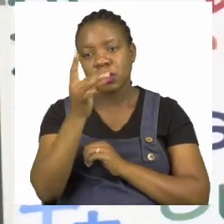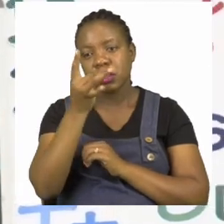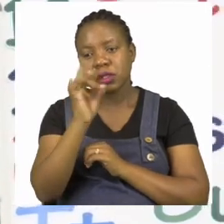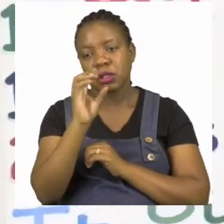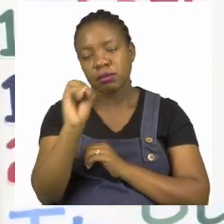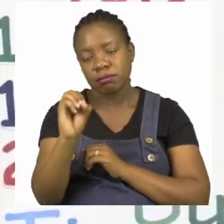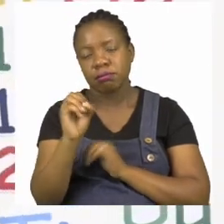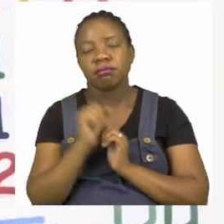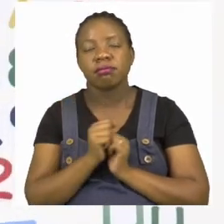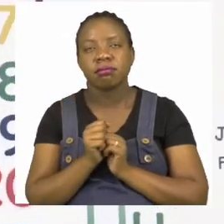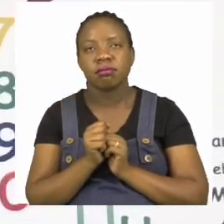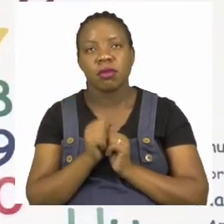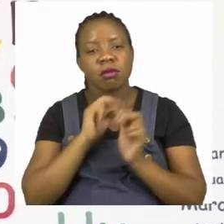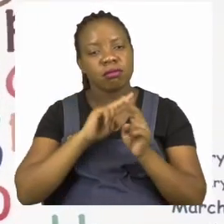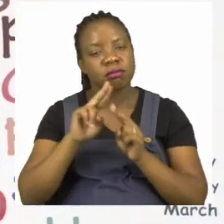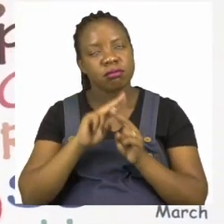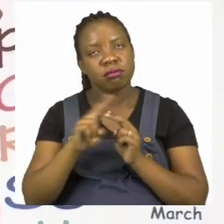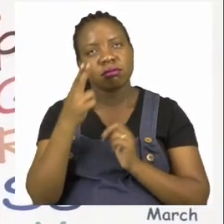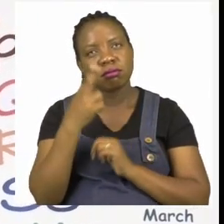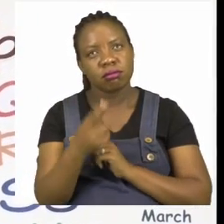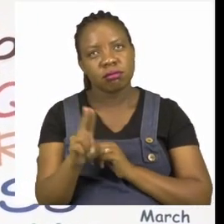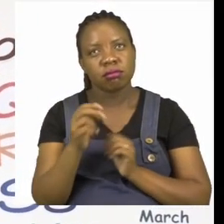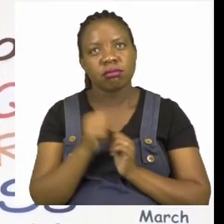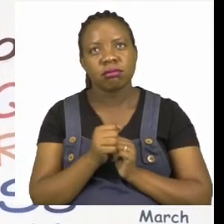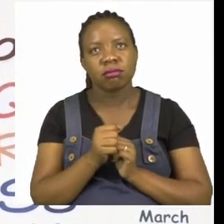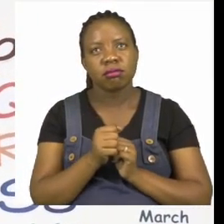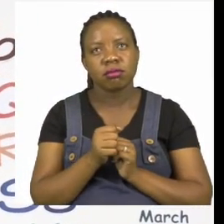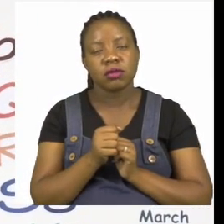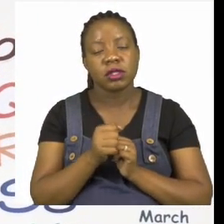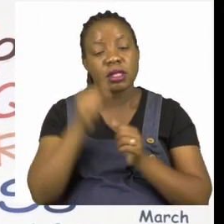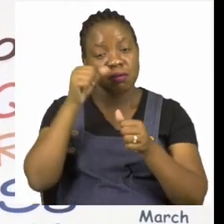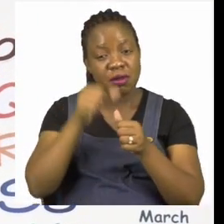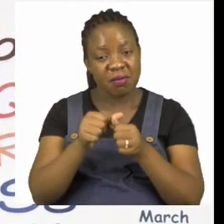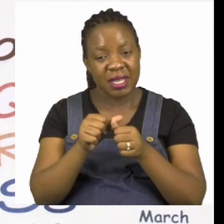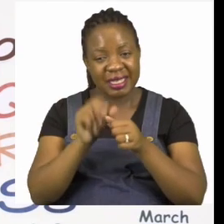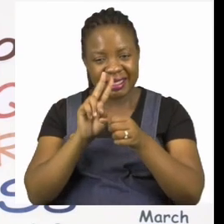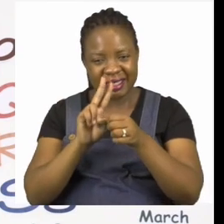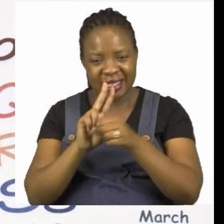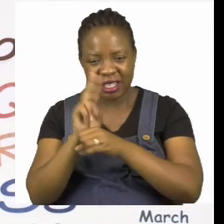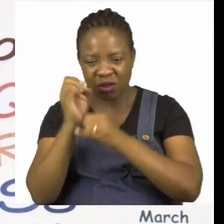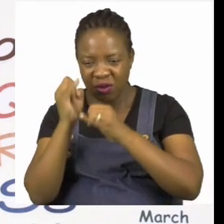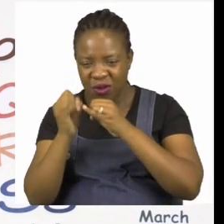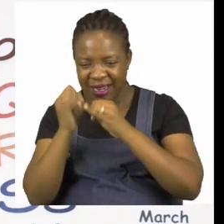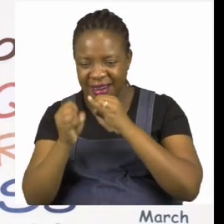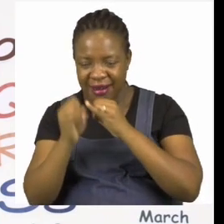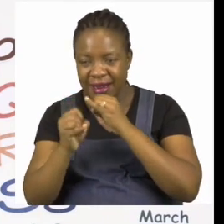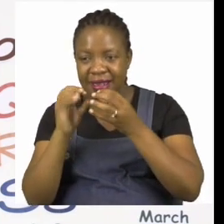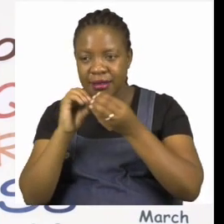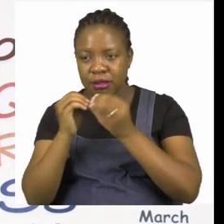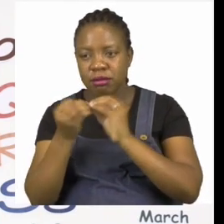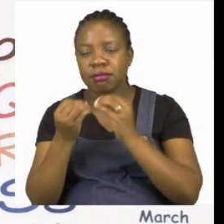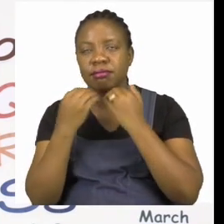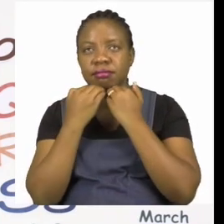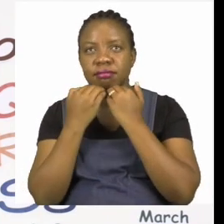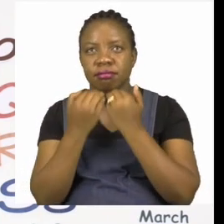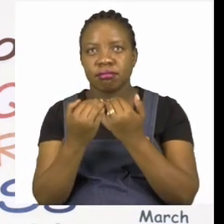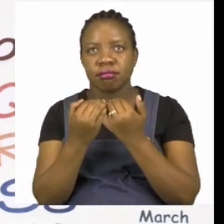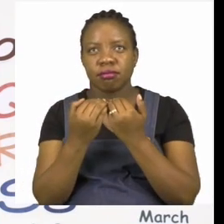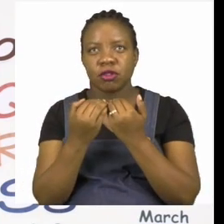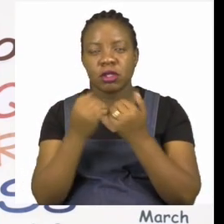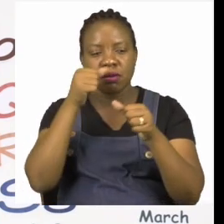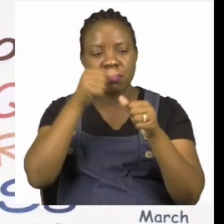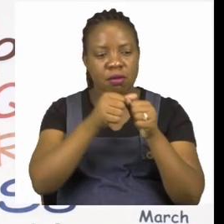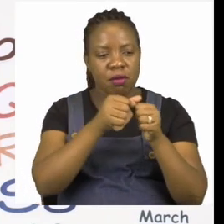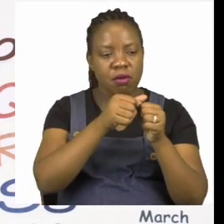boys and girls. Don't forget it is the second digit that is important. And we need to find out whether we are rounding down or rounding